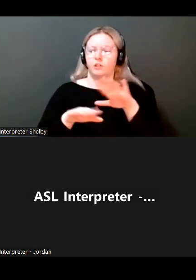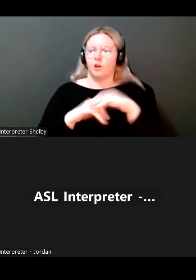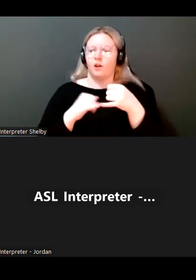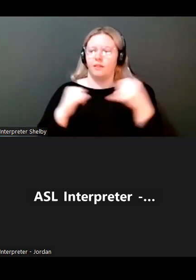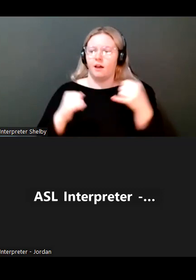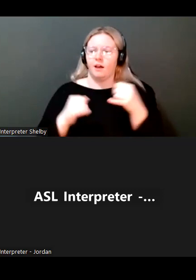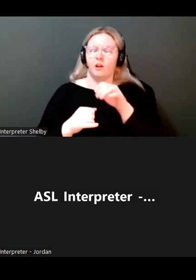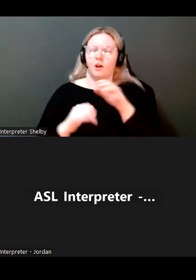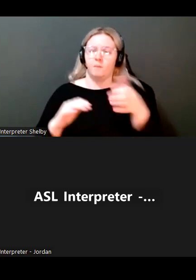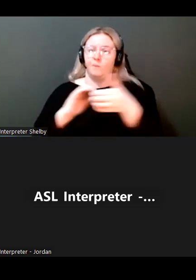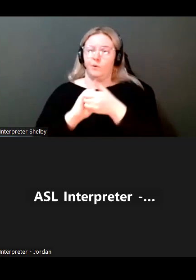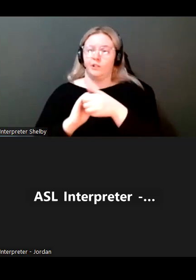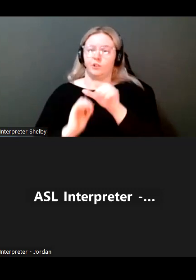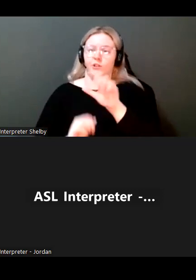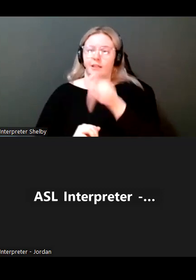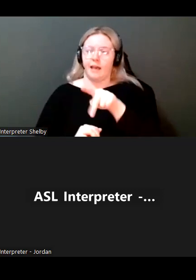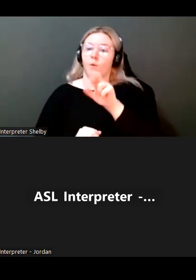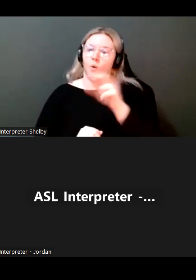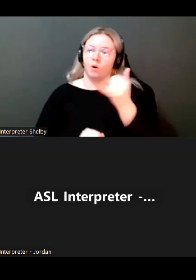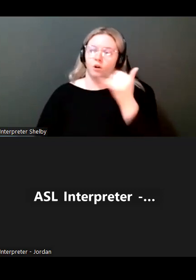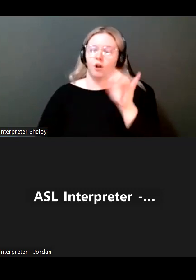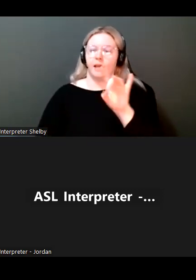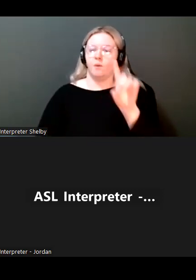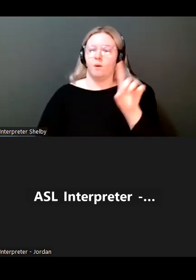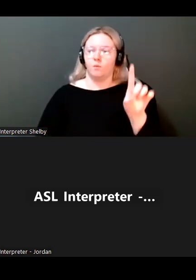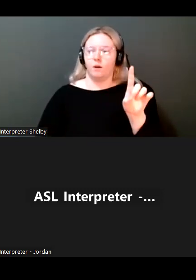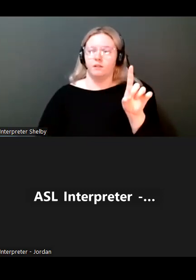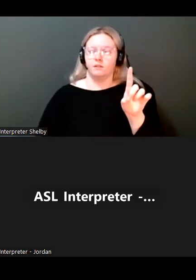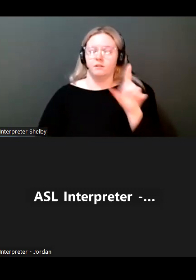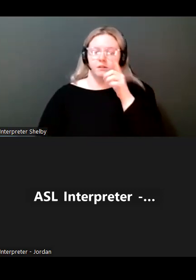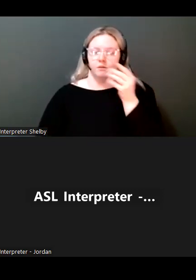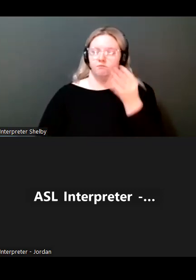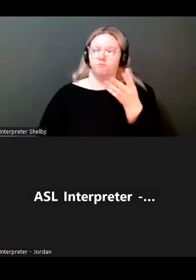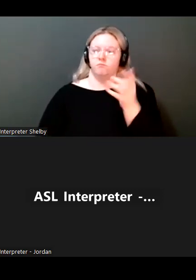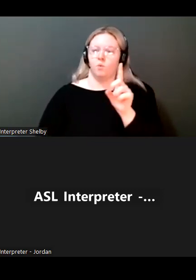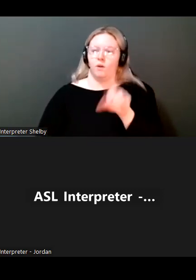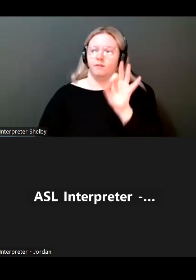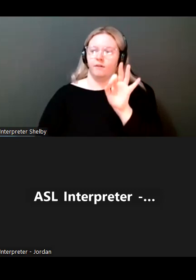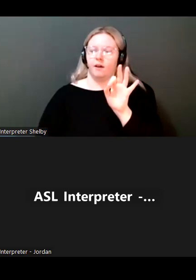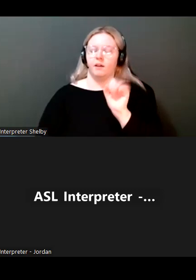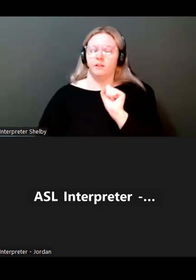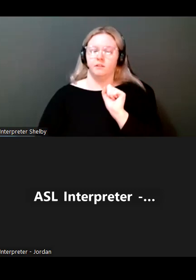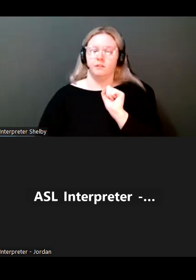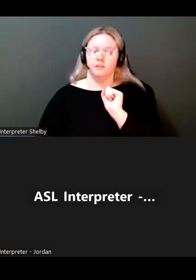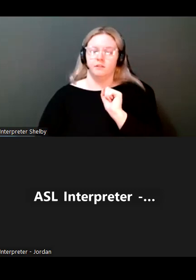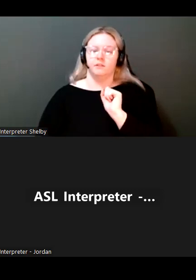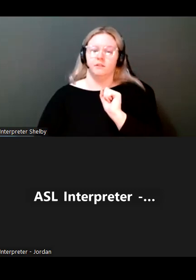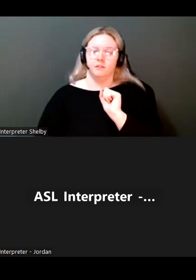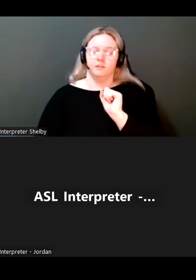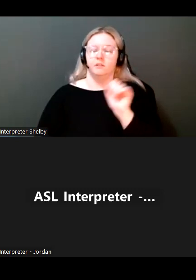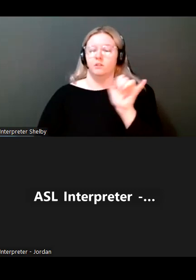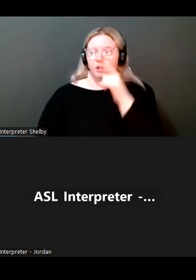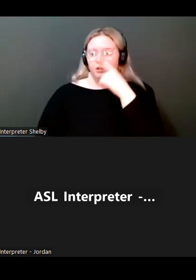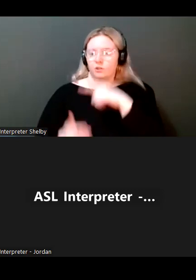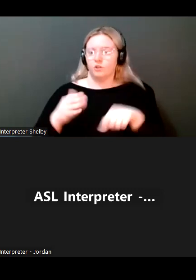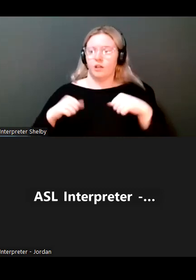or by calling the helpline 811 to find out the nearest location. You can also look at the Newfoundland and Labrador